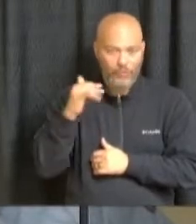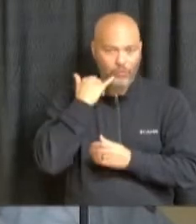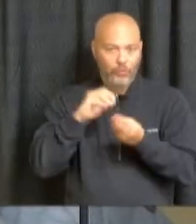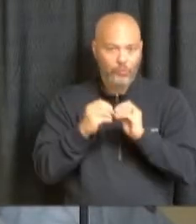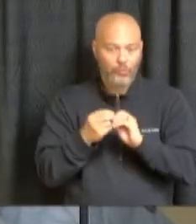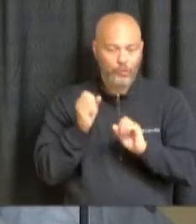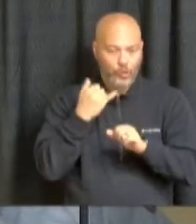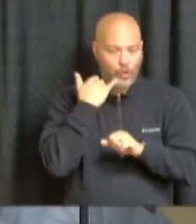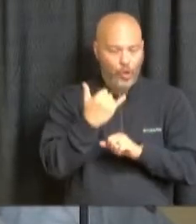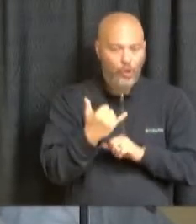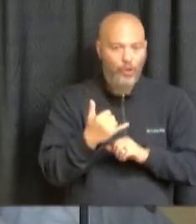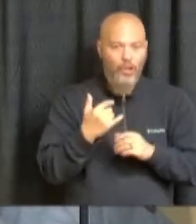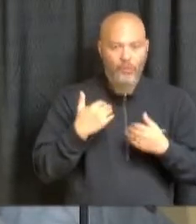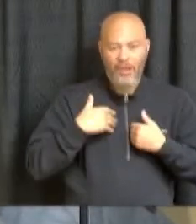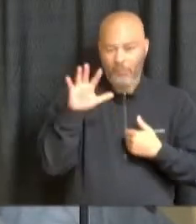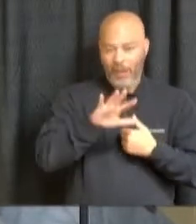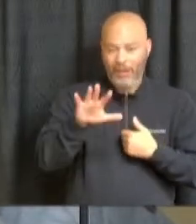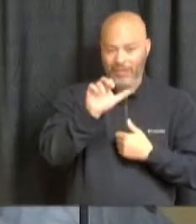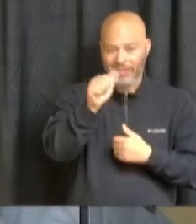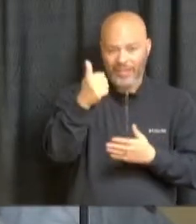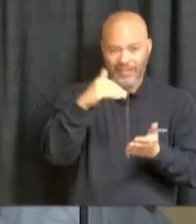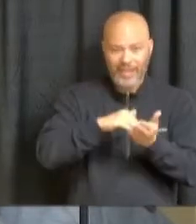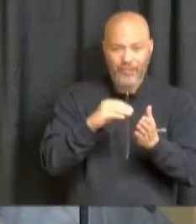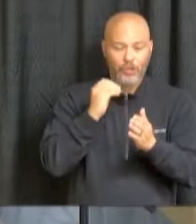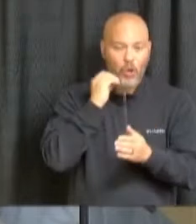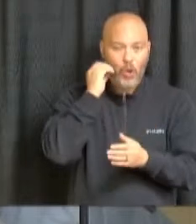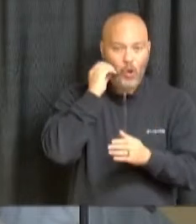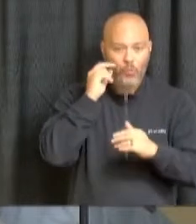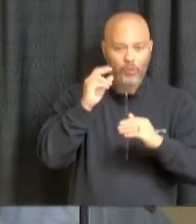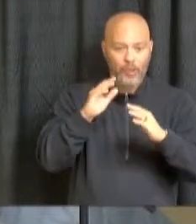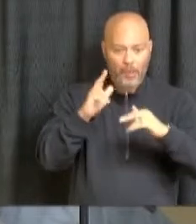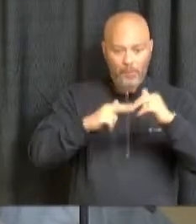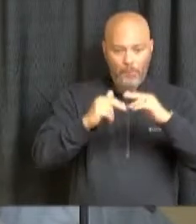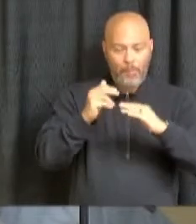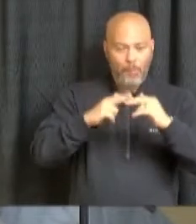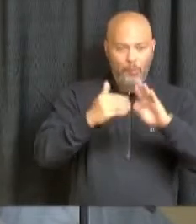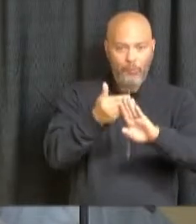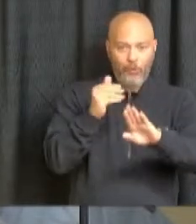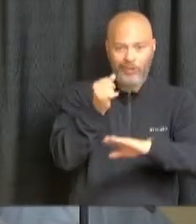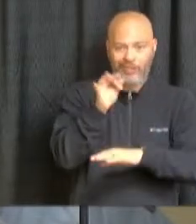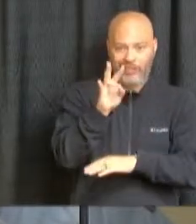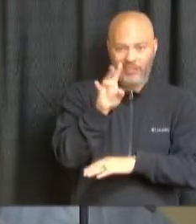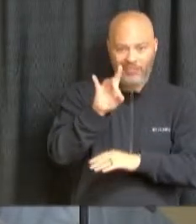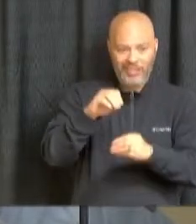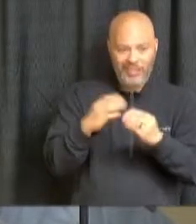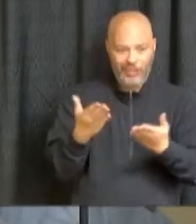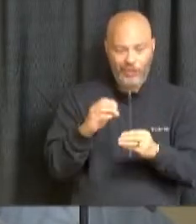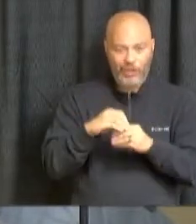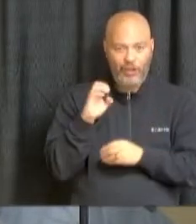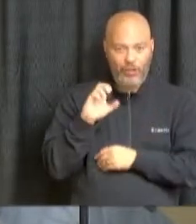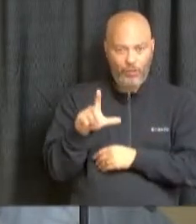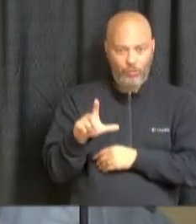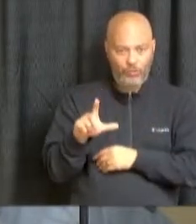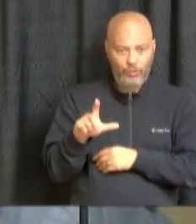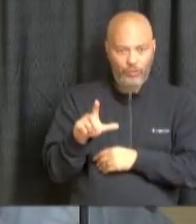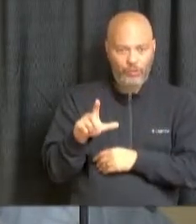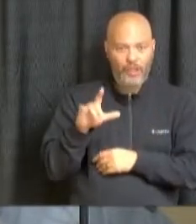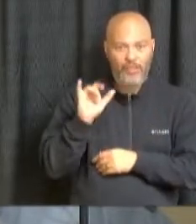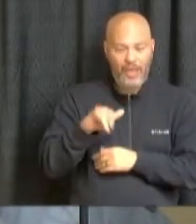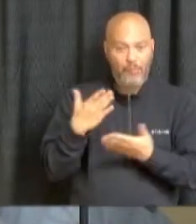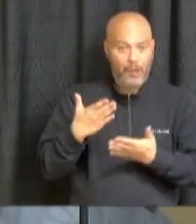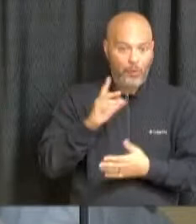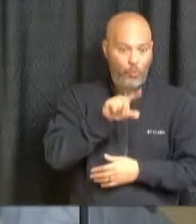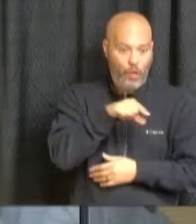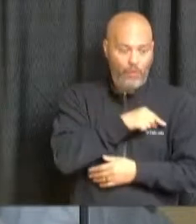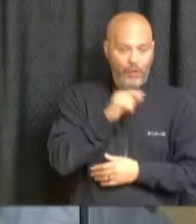931-648-6133. And again, we have about 10,000 homes that were built before 1978 in Clarksville that may